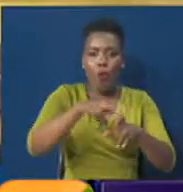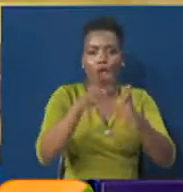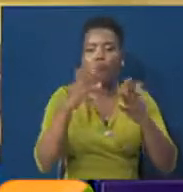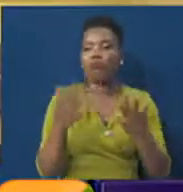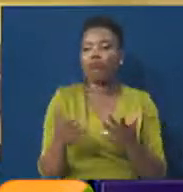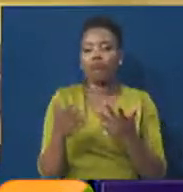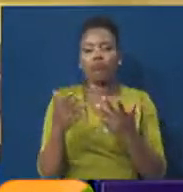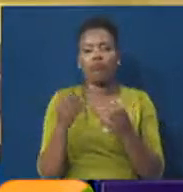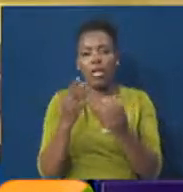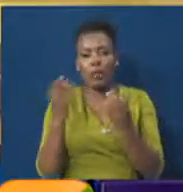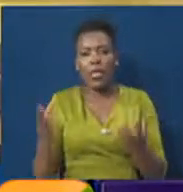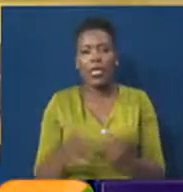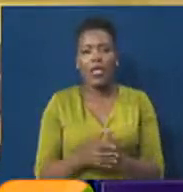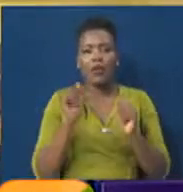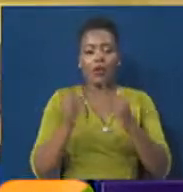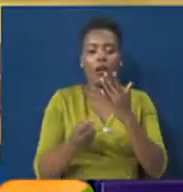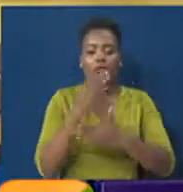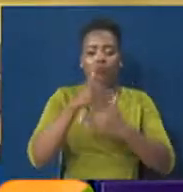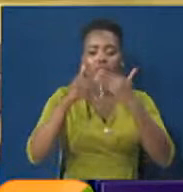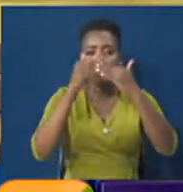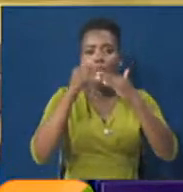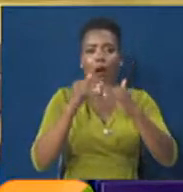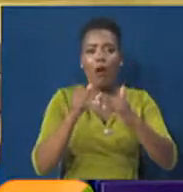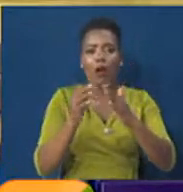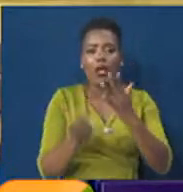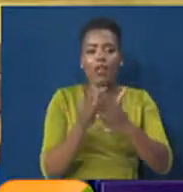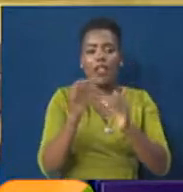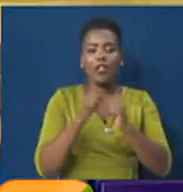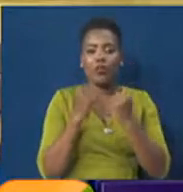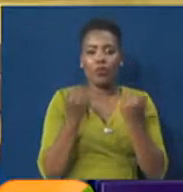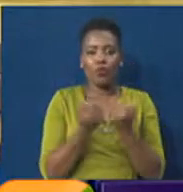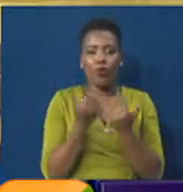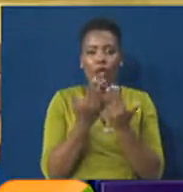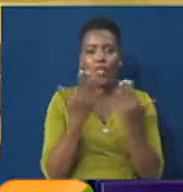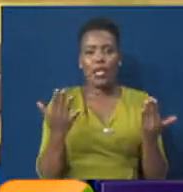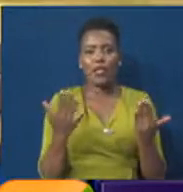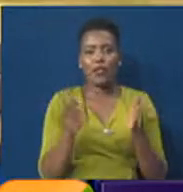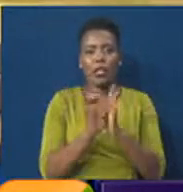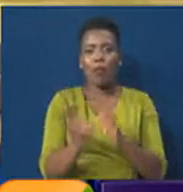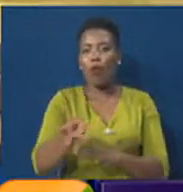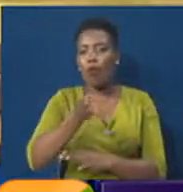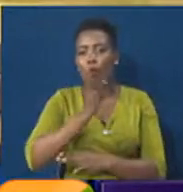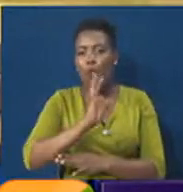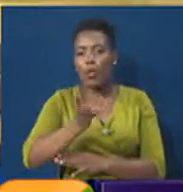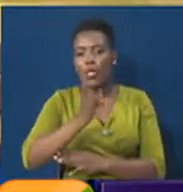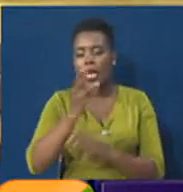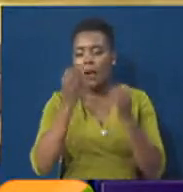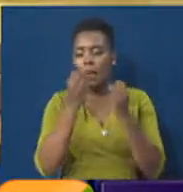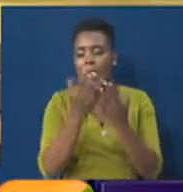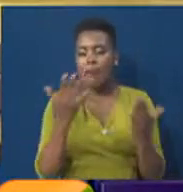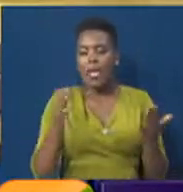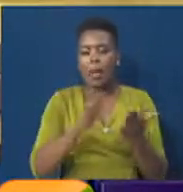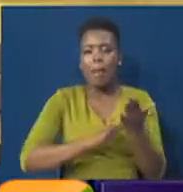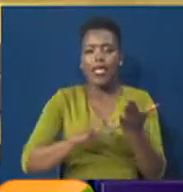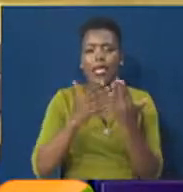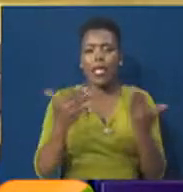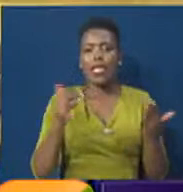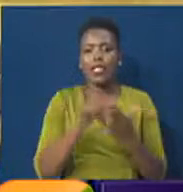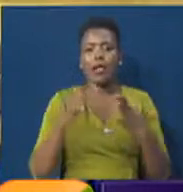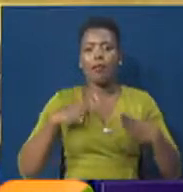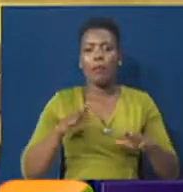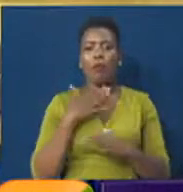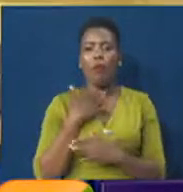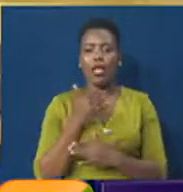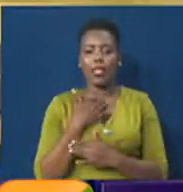housing situation in a big way by providing social amenities, by providing water, by providing all those basic things. This whole idea